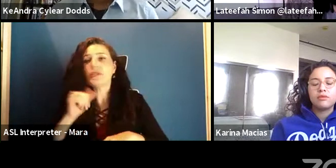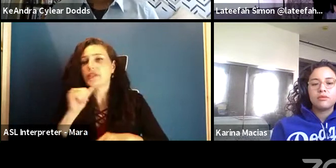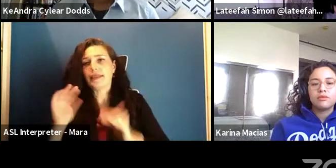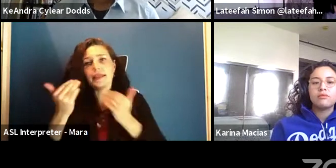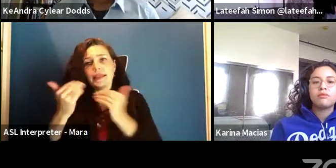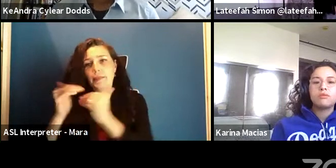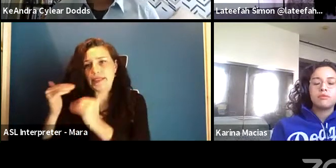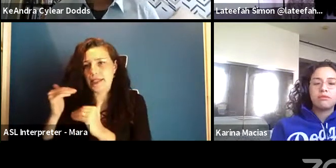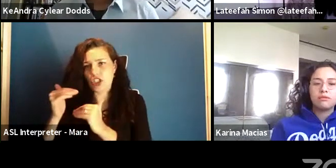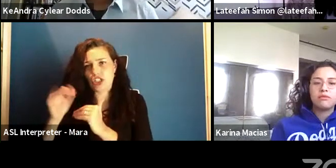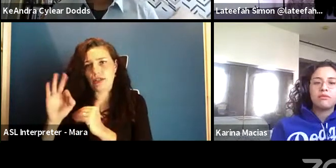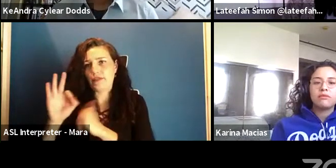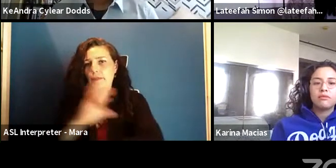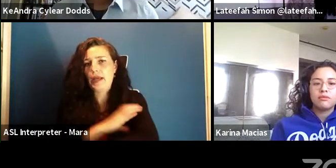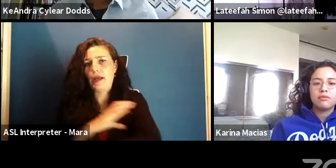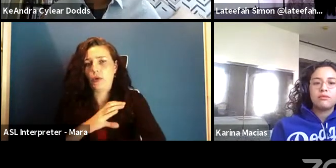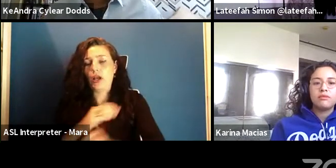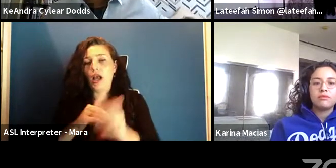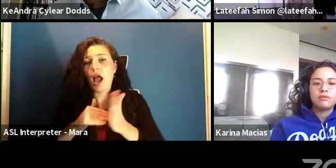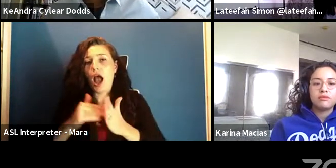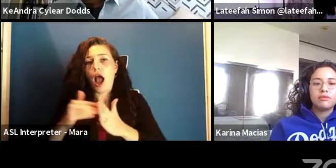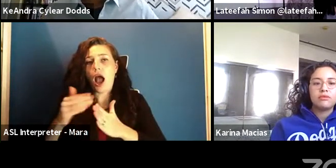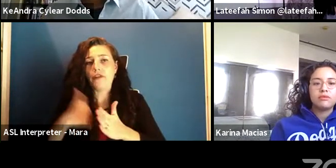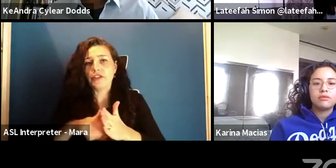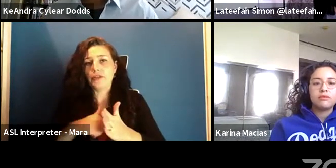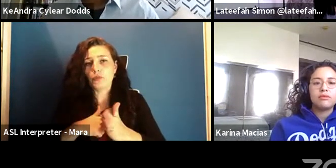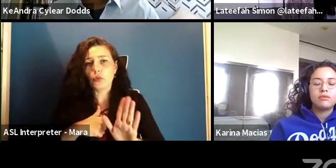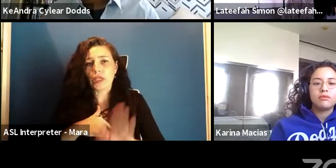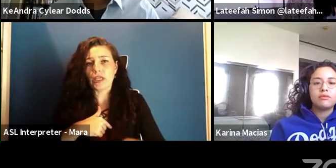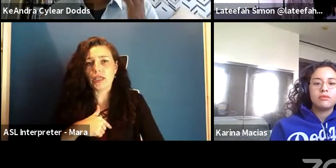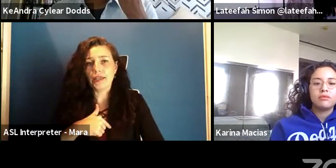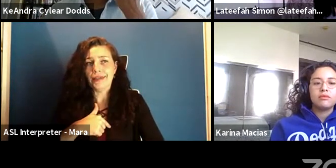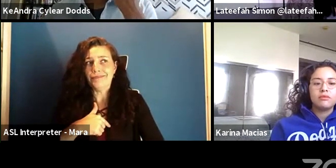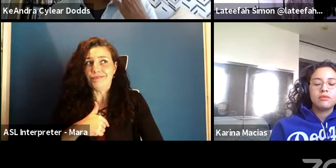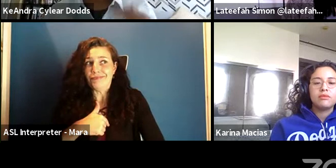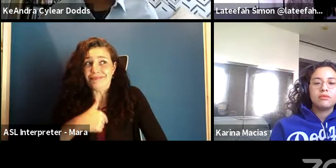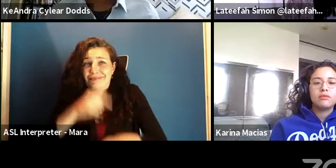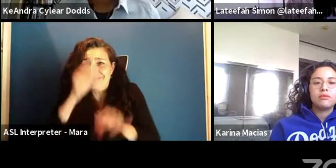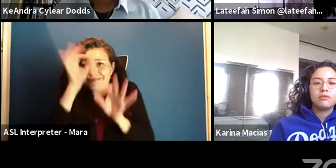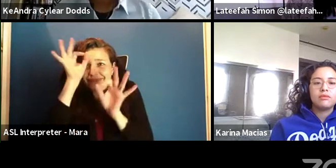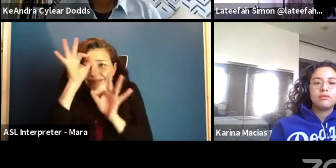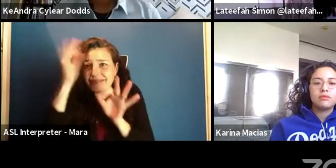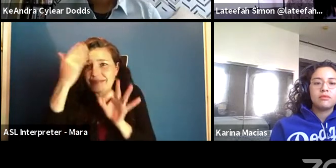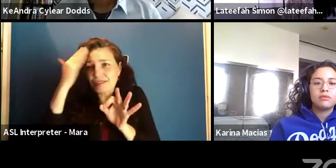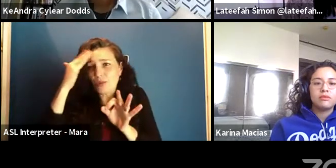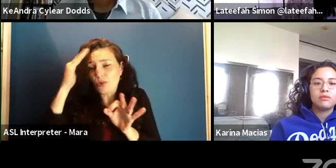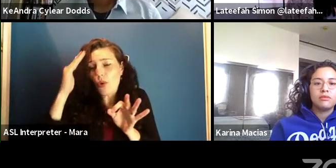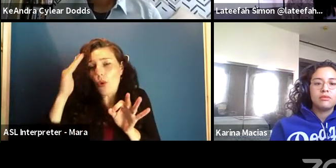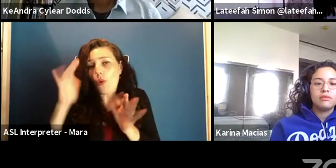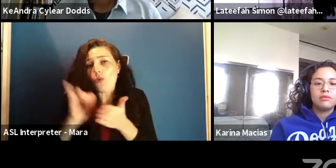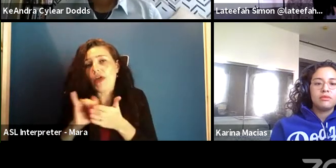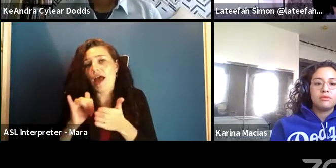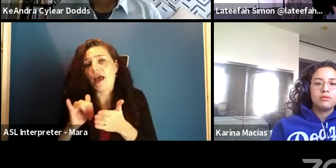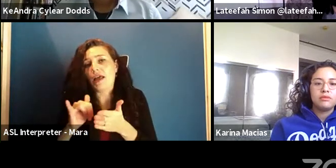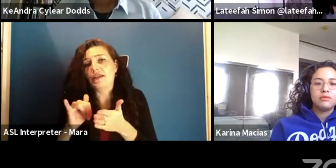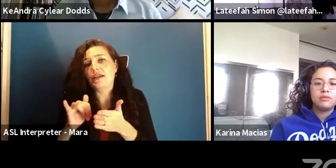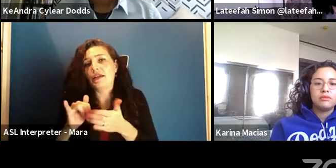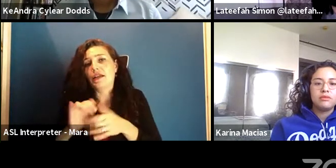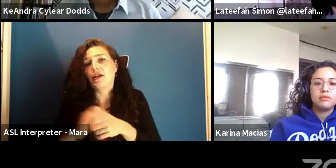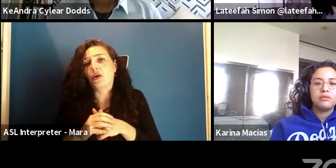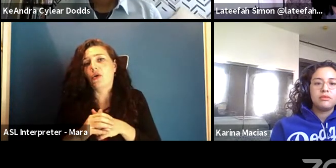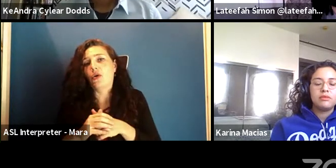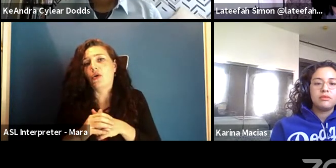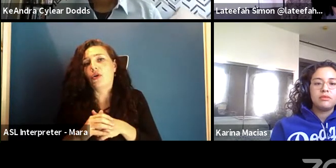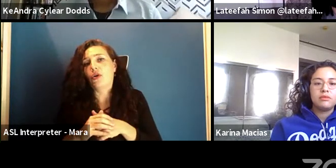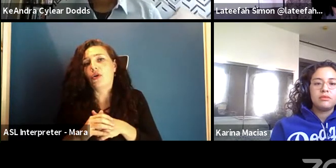And oftentimes we indirectly or unconsciously recognize that we have to engage with the system in